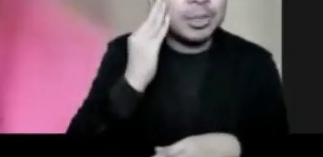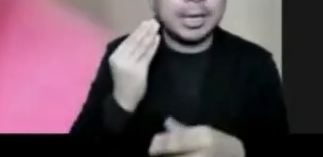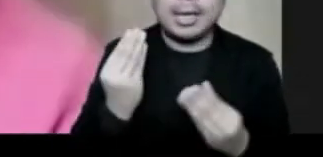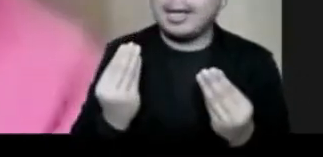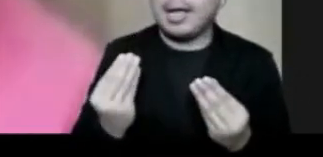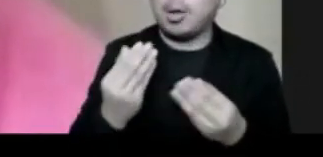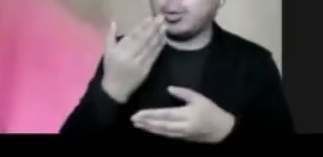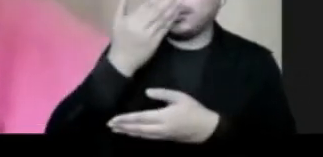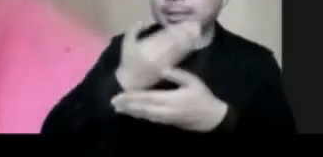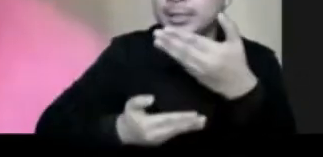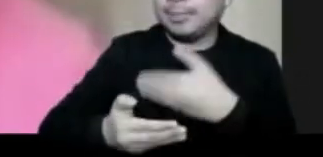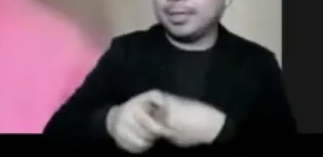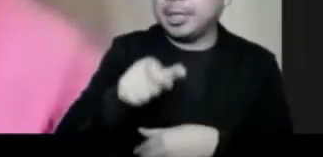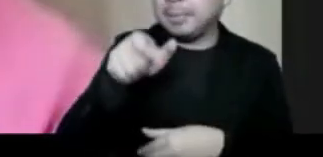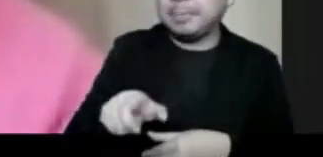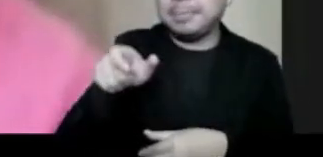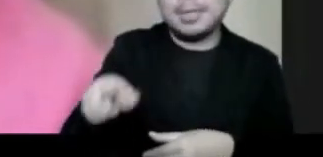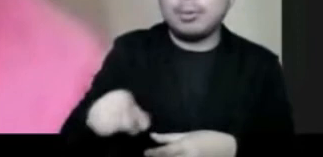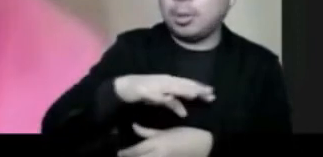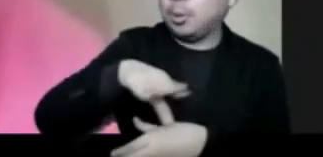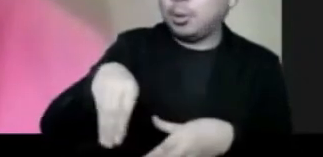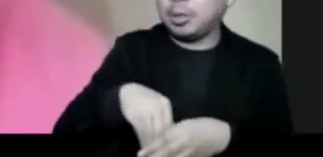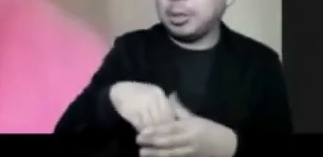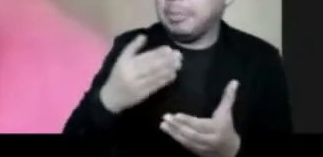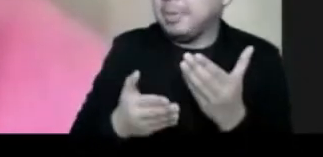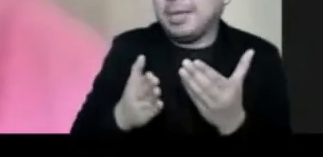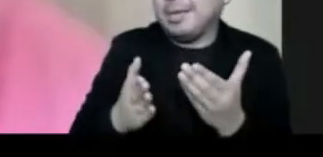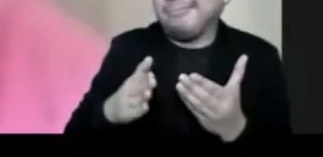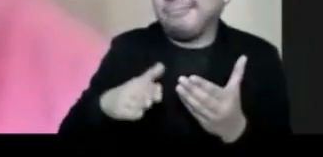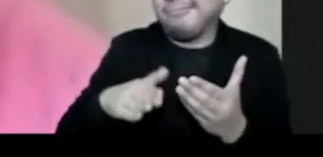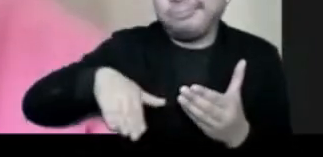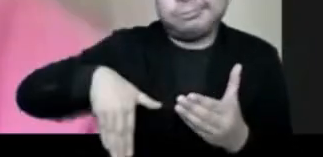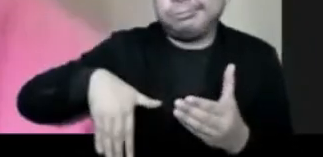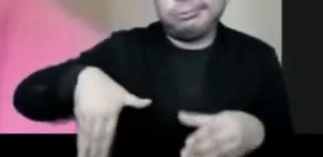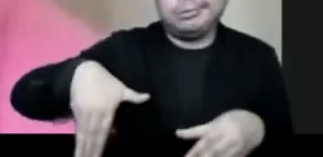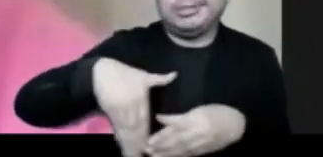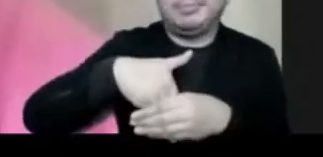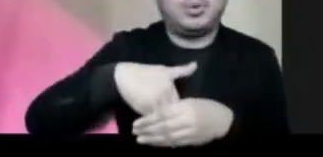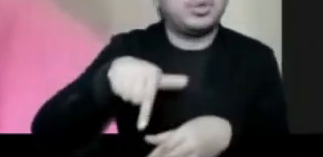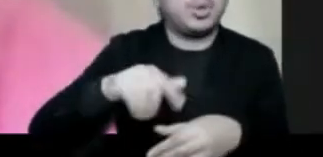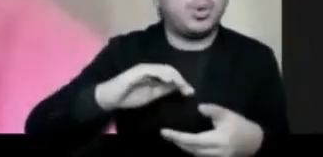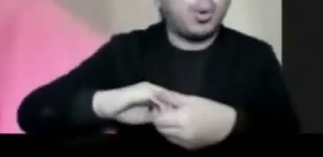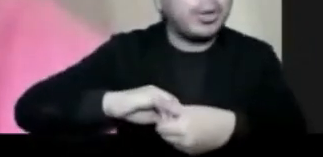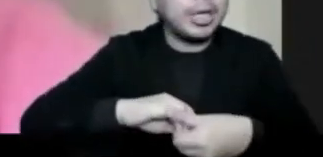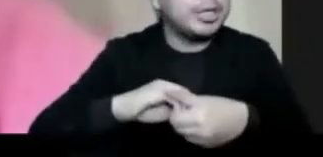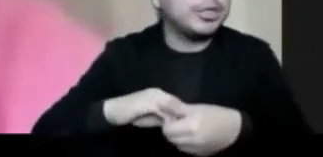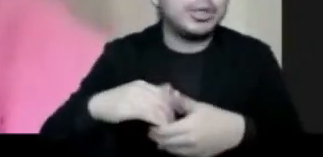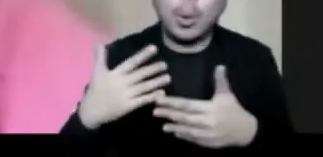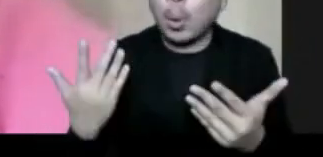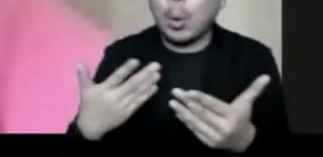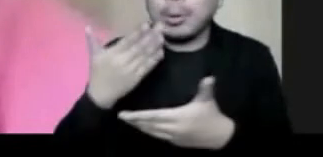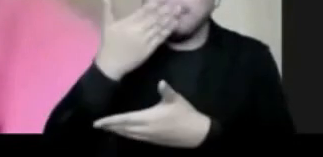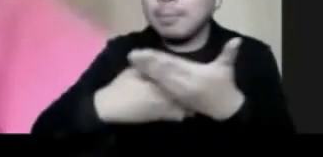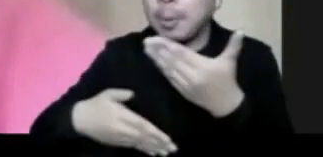not part of your organization or who are not part of an organization for persons with disability in DRR interventions in the community,